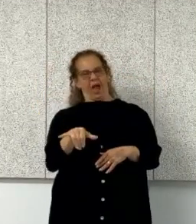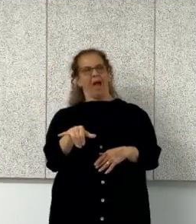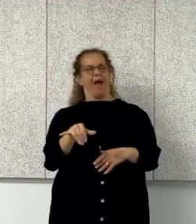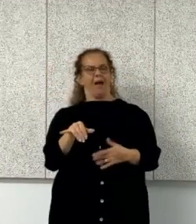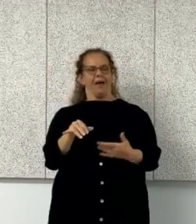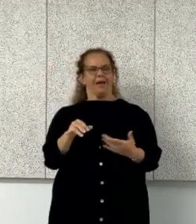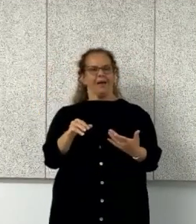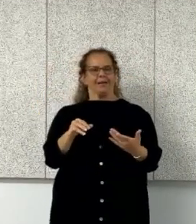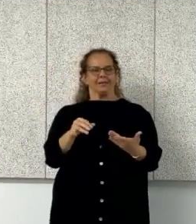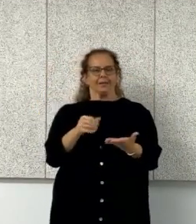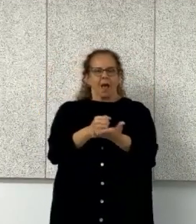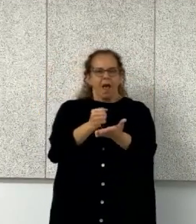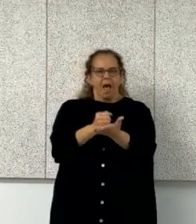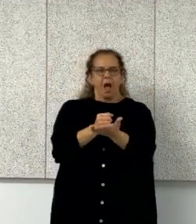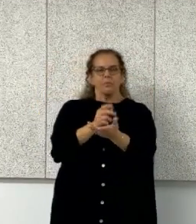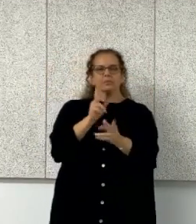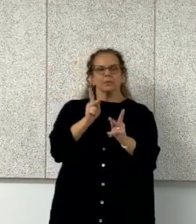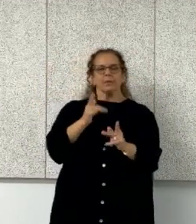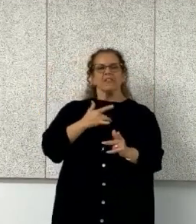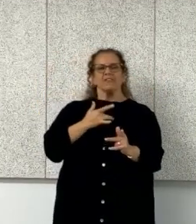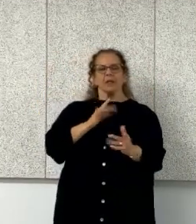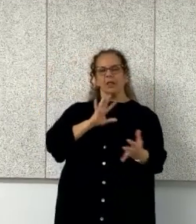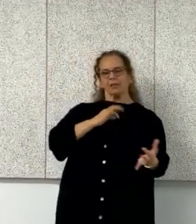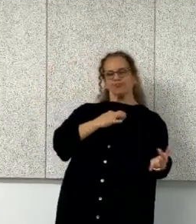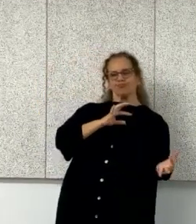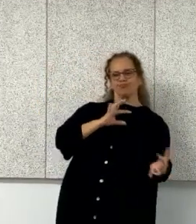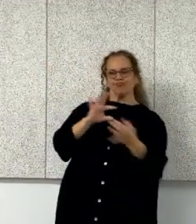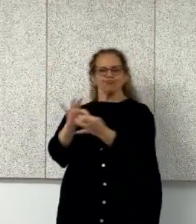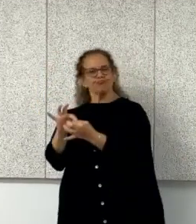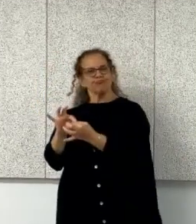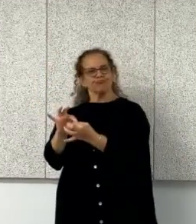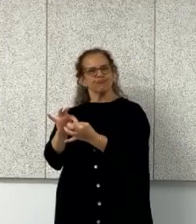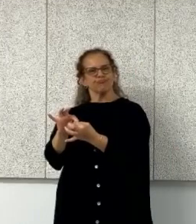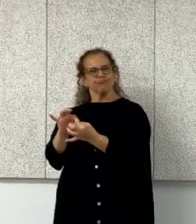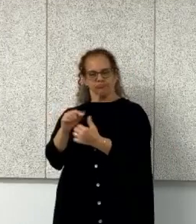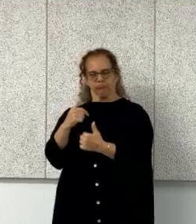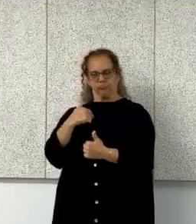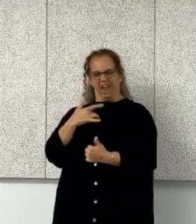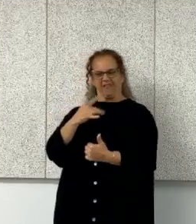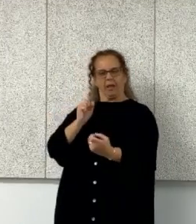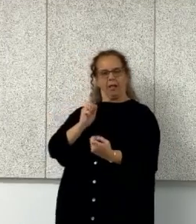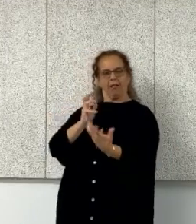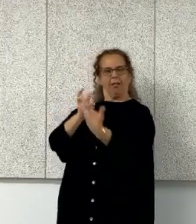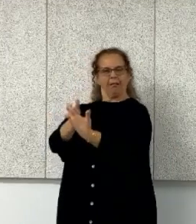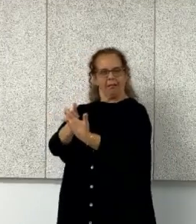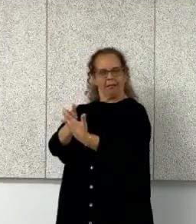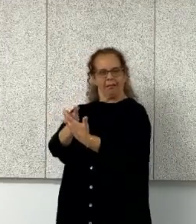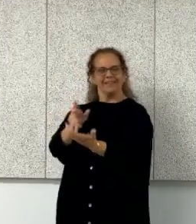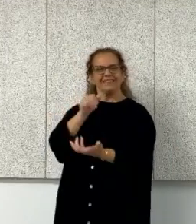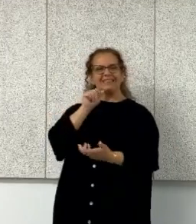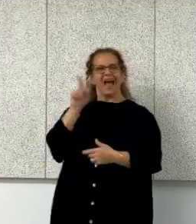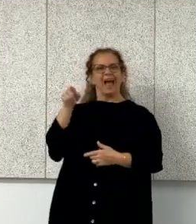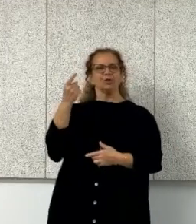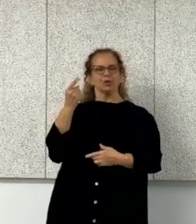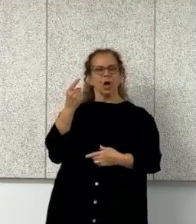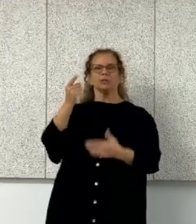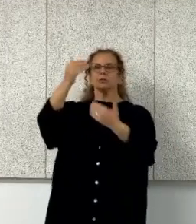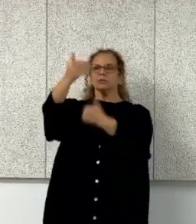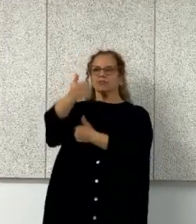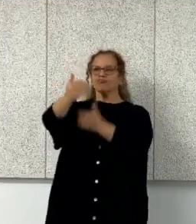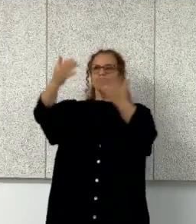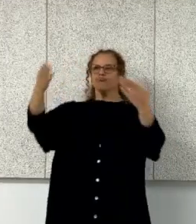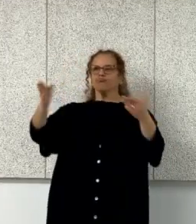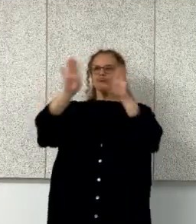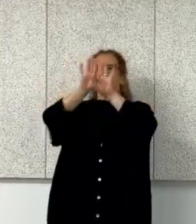for belonging and for relevance, is when folks feel like it's not just, you know, a walled building that they don't